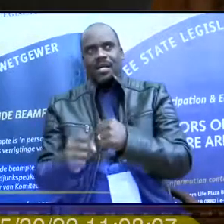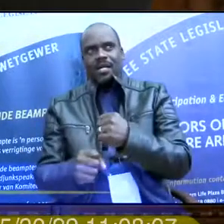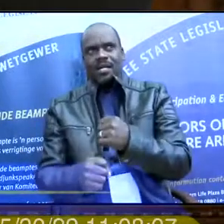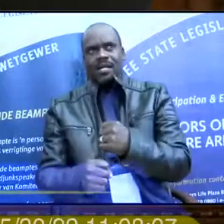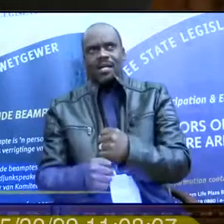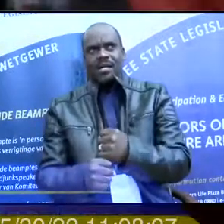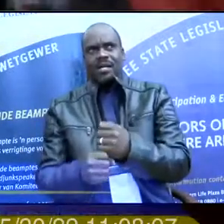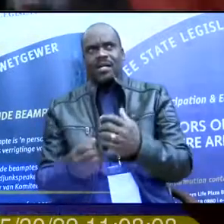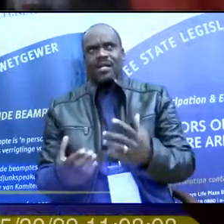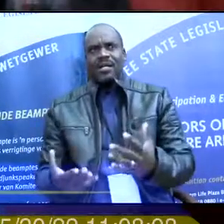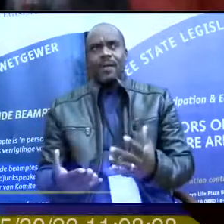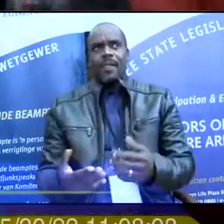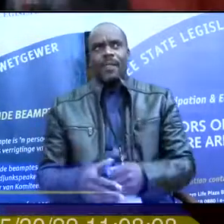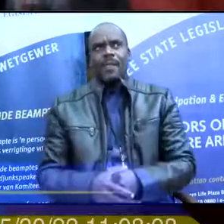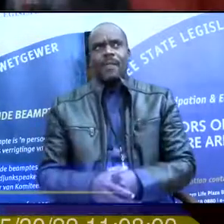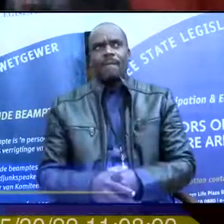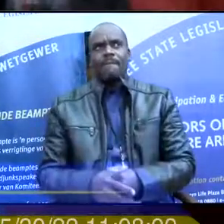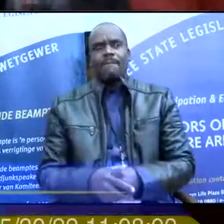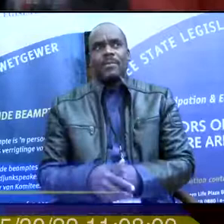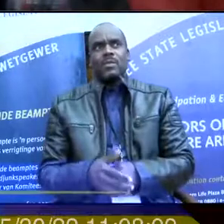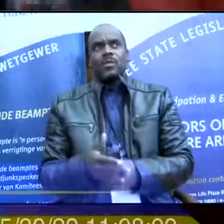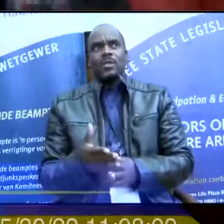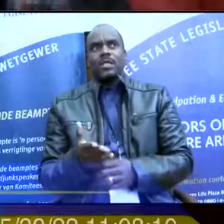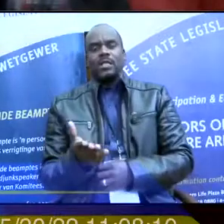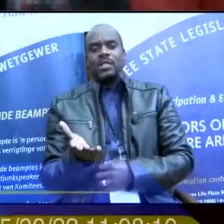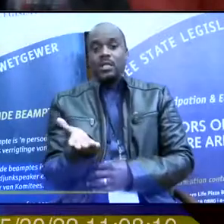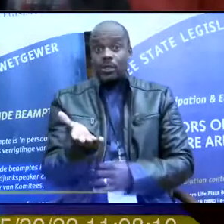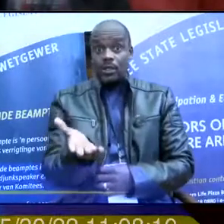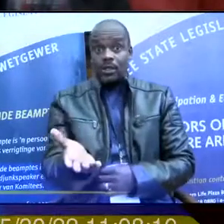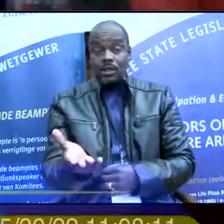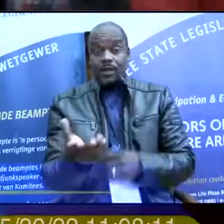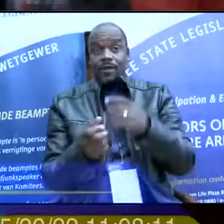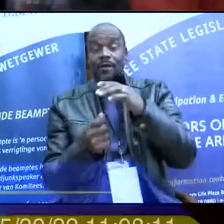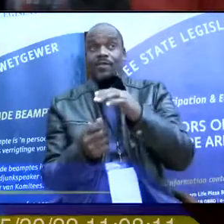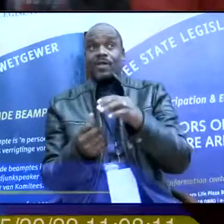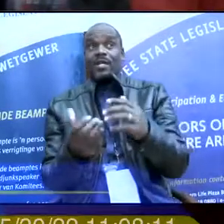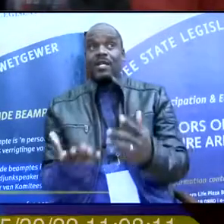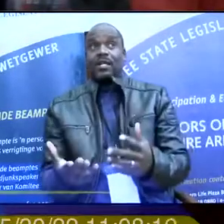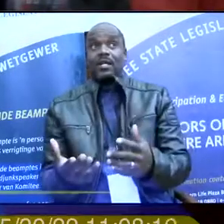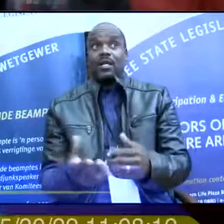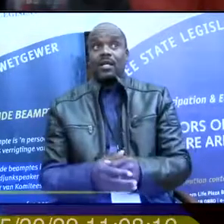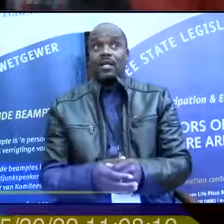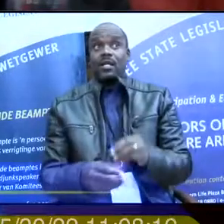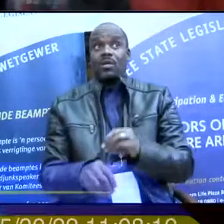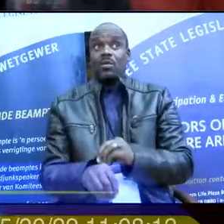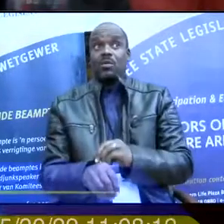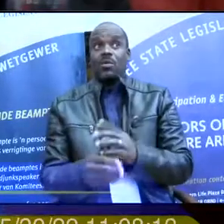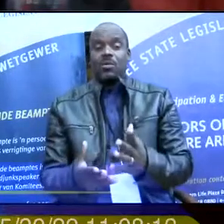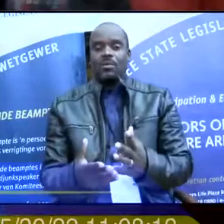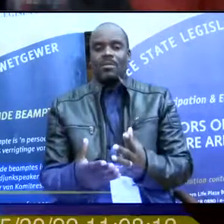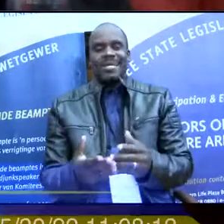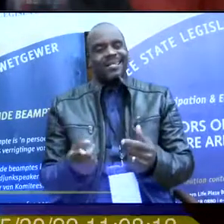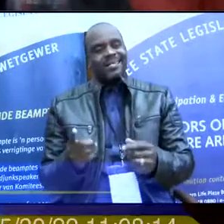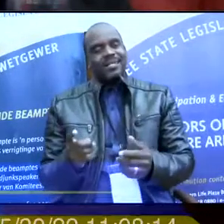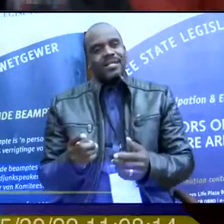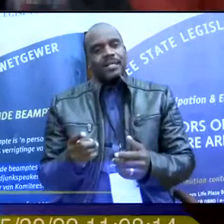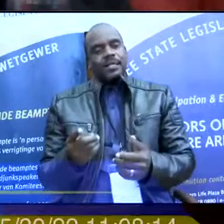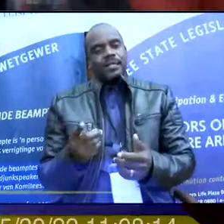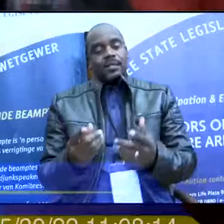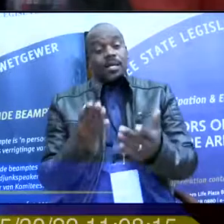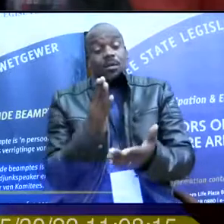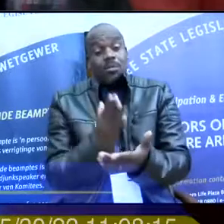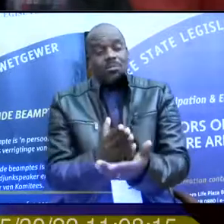absolutely exacerbated the social economic challenges of our country just to mention that other